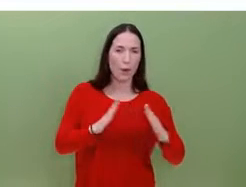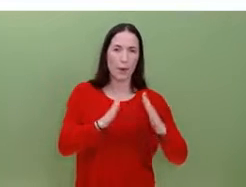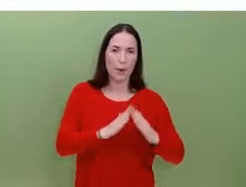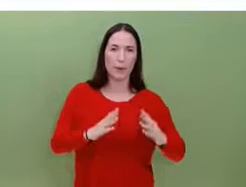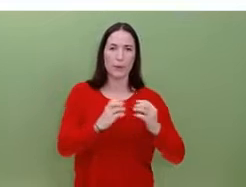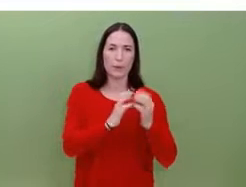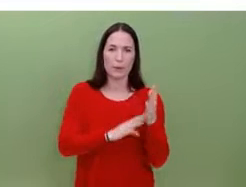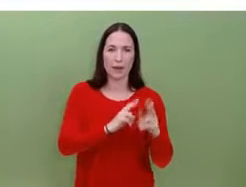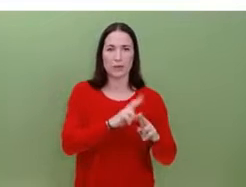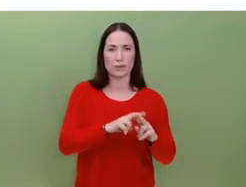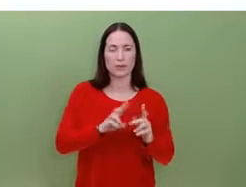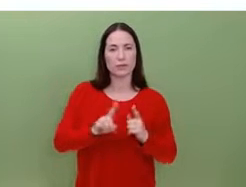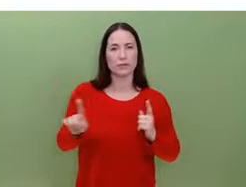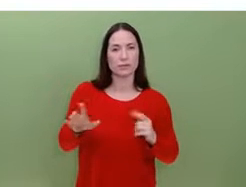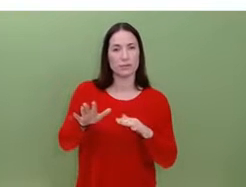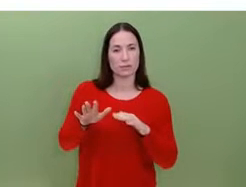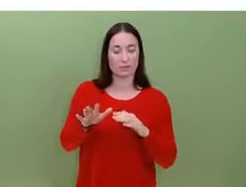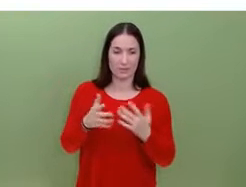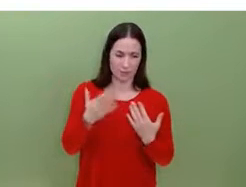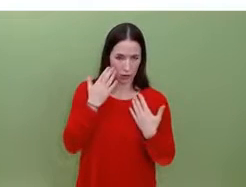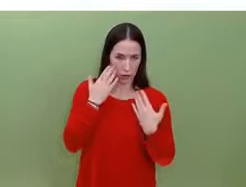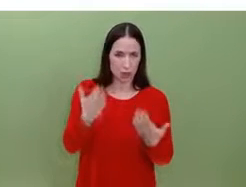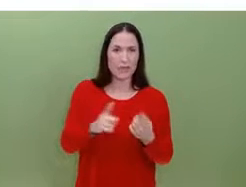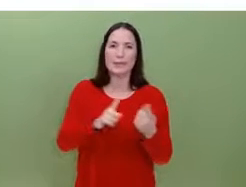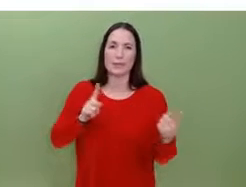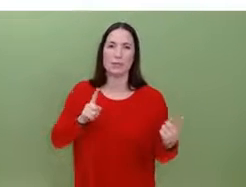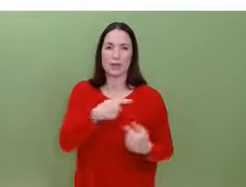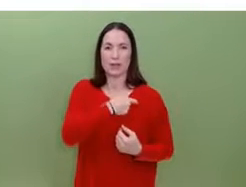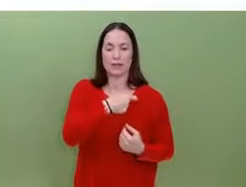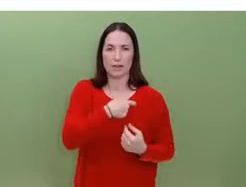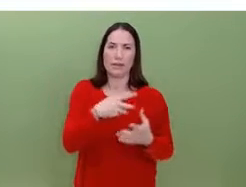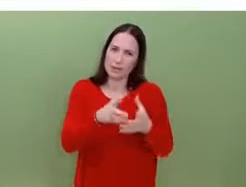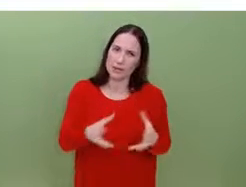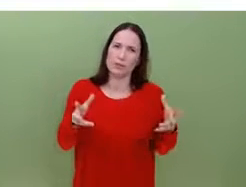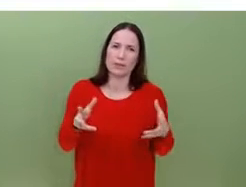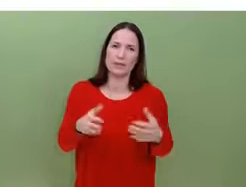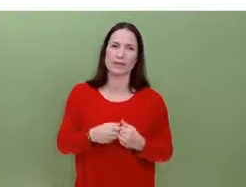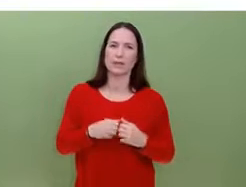that separation anxiety has shown a large increase.